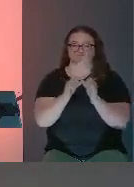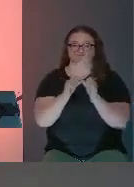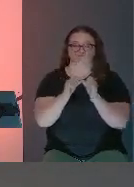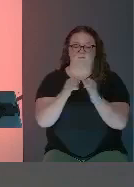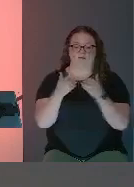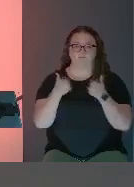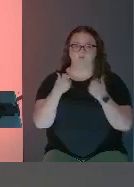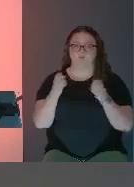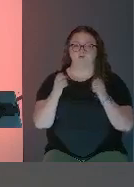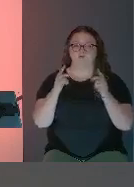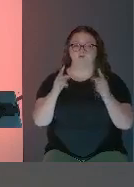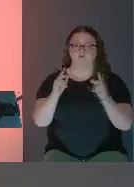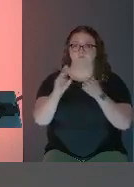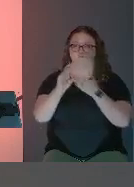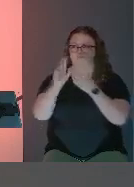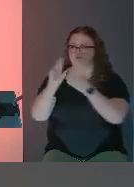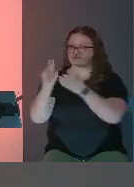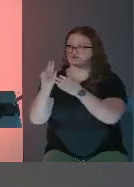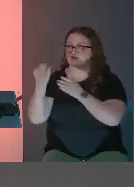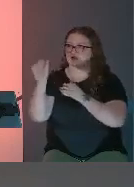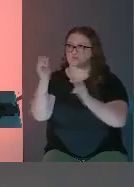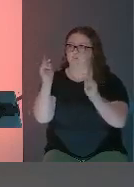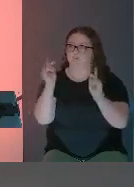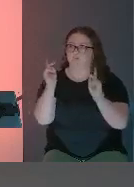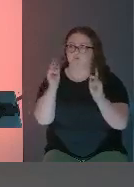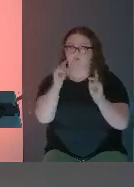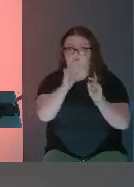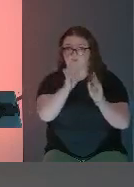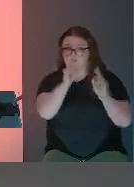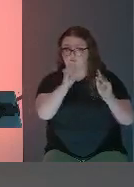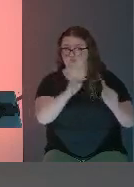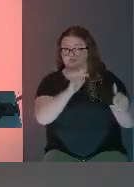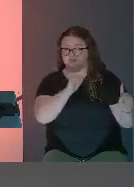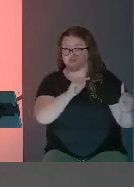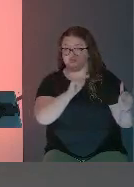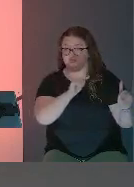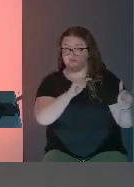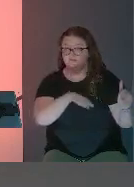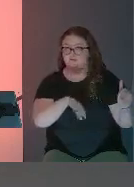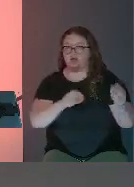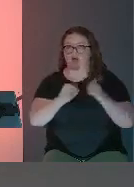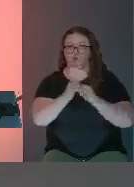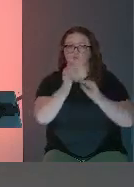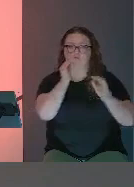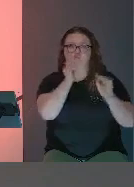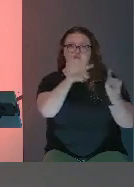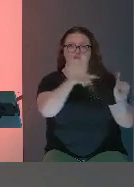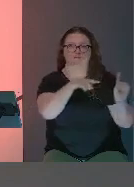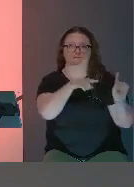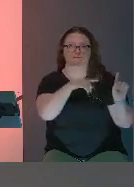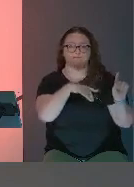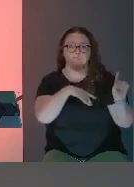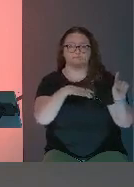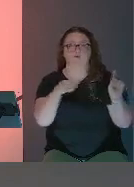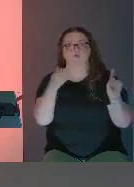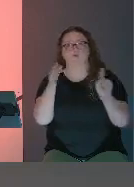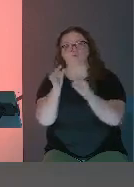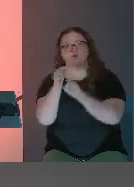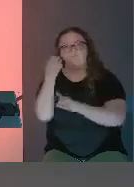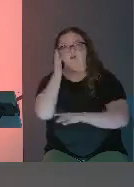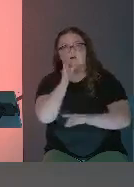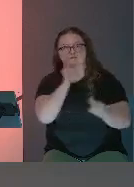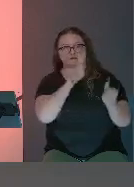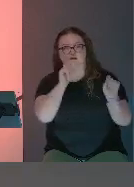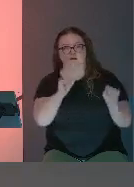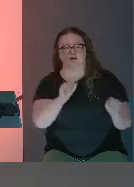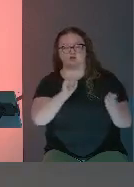of investing and teaching this person the word of God, only through the Spirit of God and the power of God's word are they able to transform. I